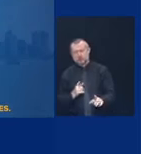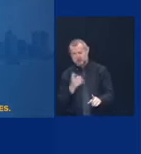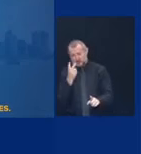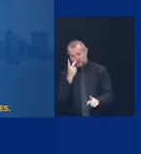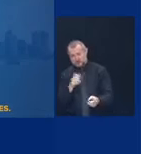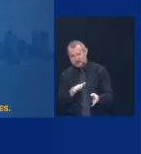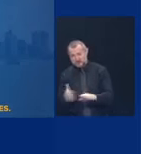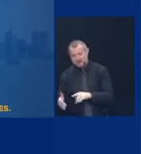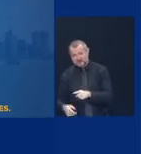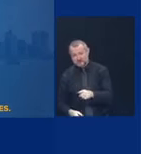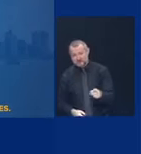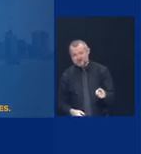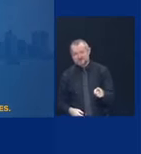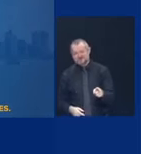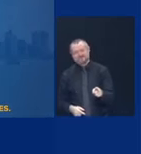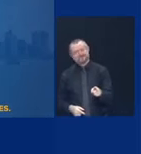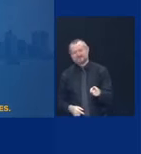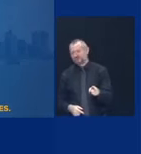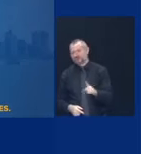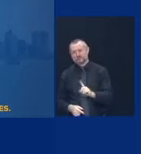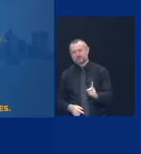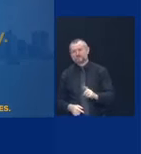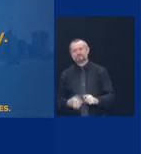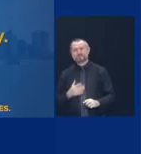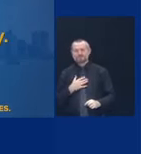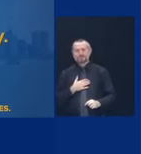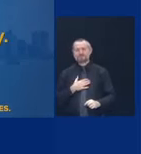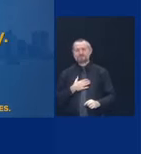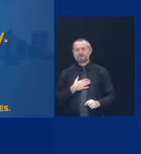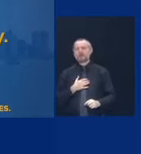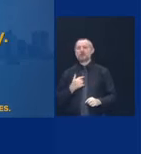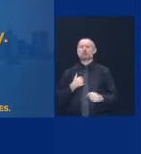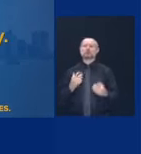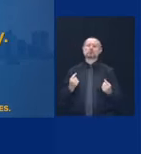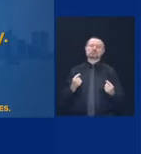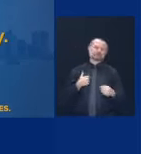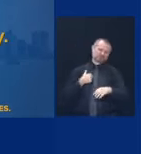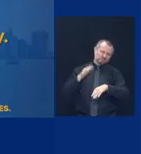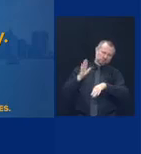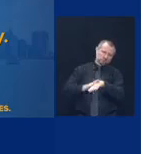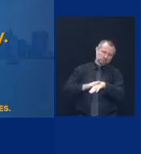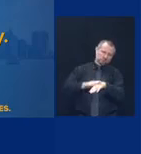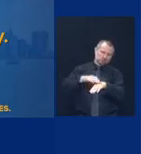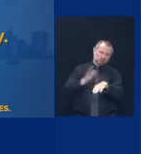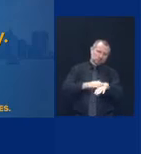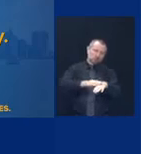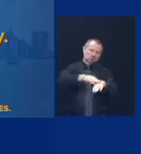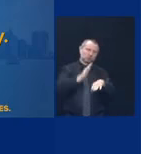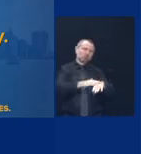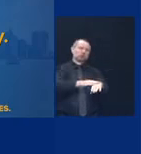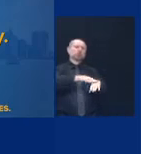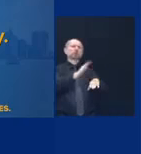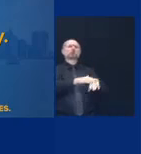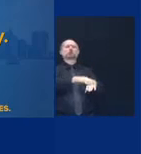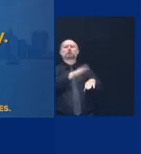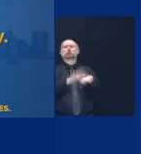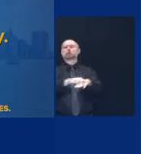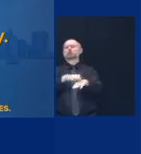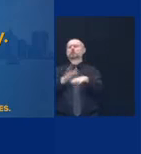fact. Best I can do, warn people, and then show them the scale every day.